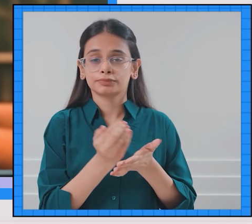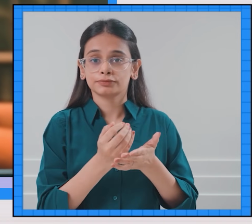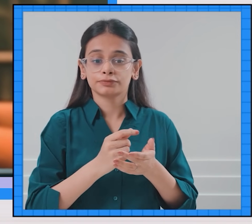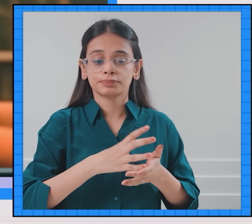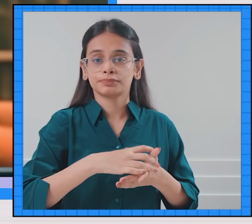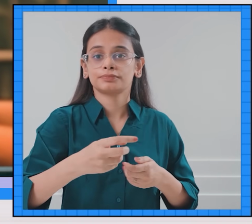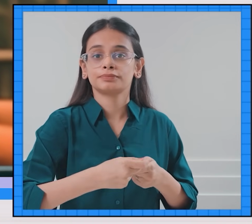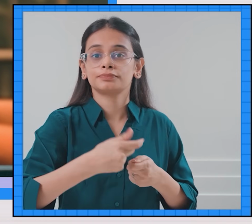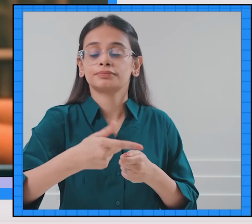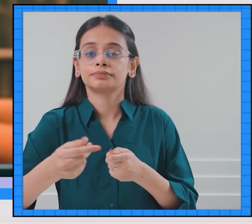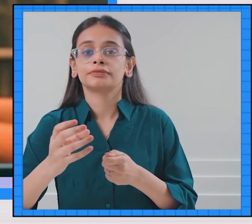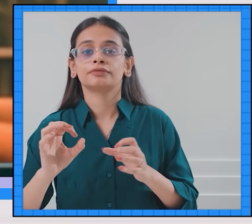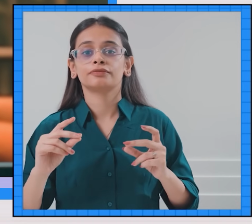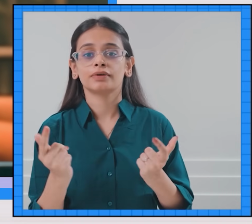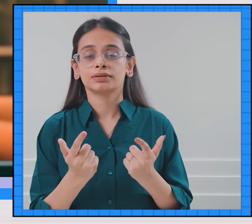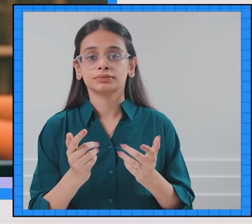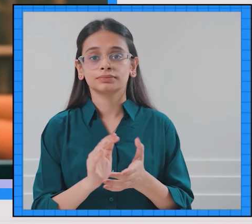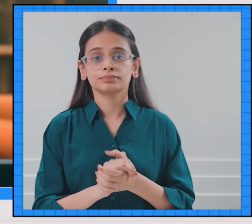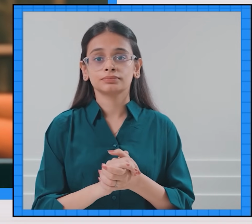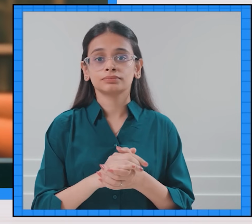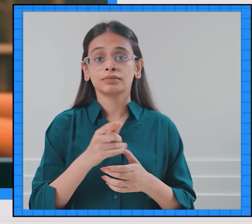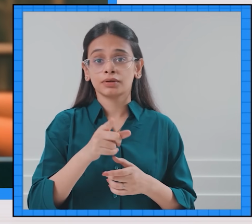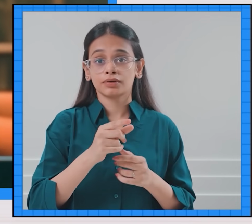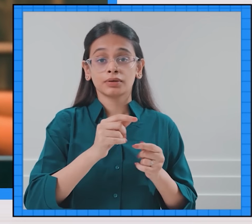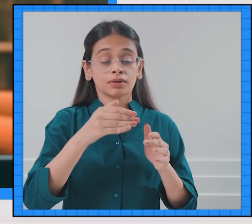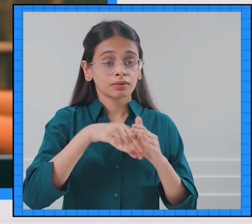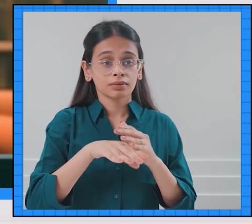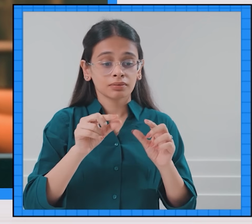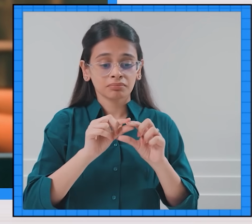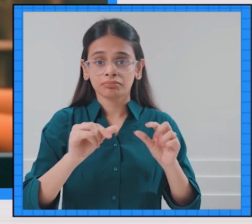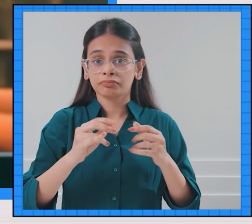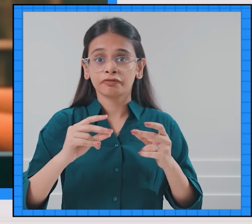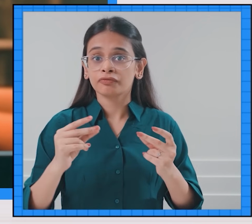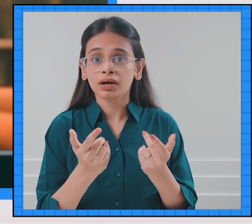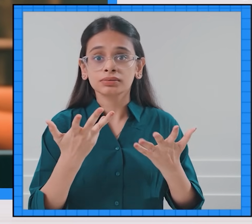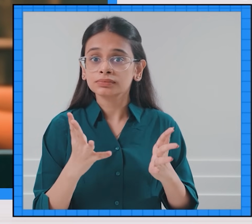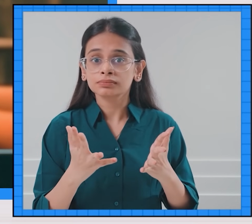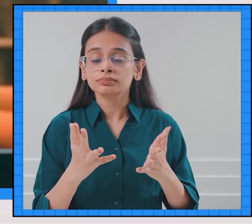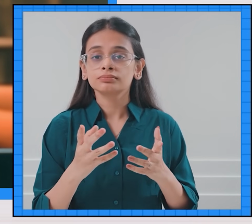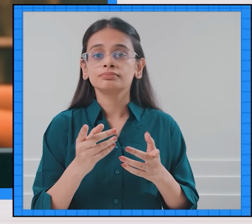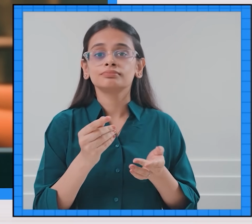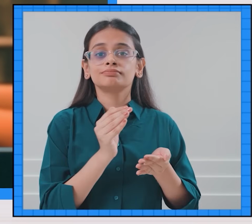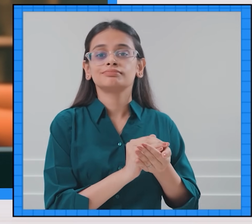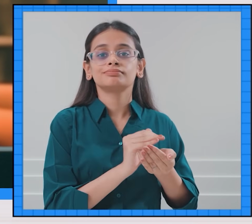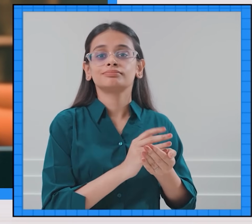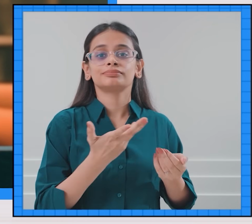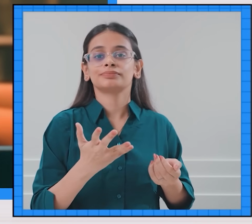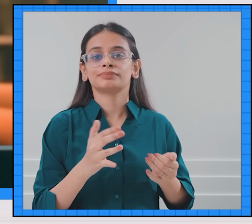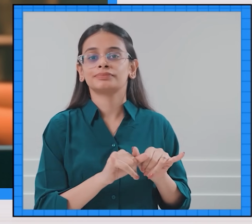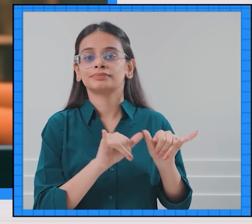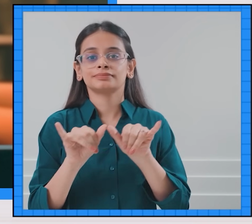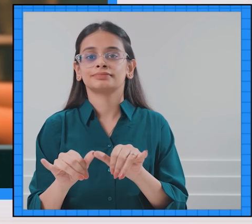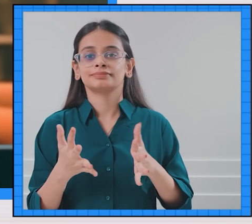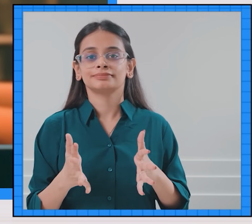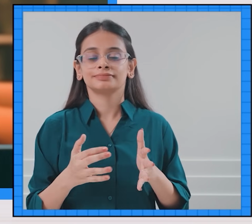and also have full capital protection. A financial product that does not fit into this definition cannot be your vehicle to save